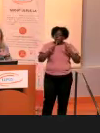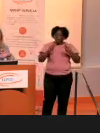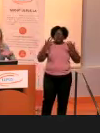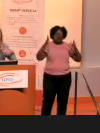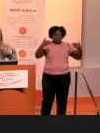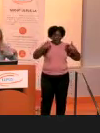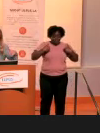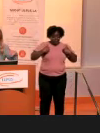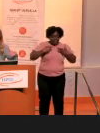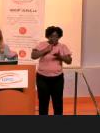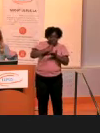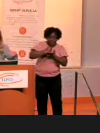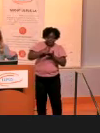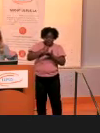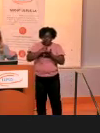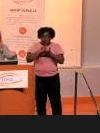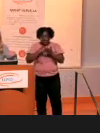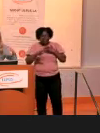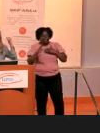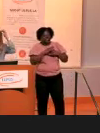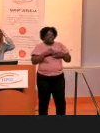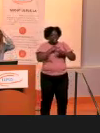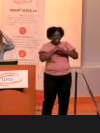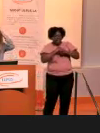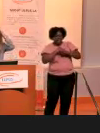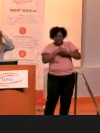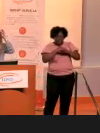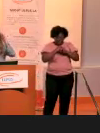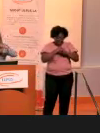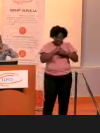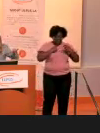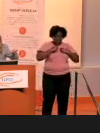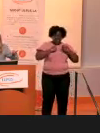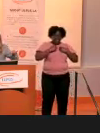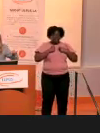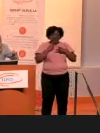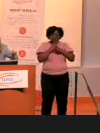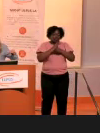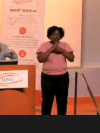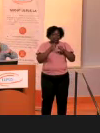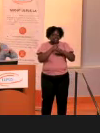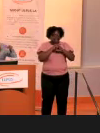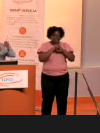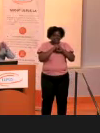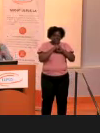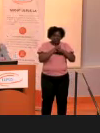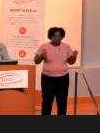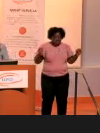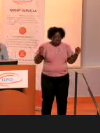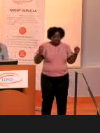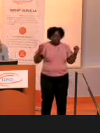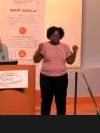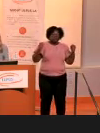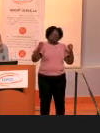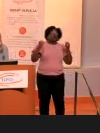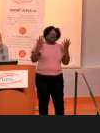and with it, they also get other immunosuppressive therapy. So you have to wipe out the immune system, as we'll hear. So